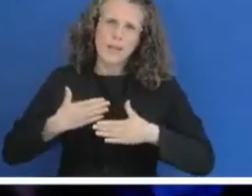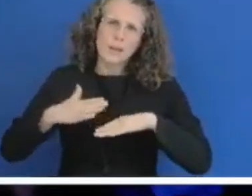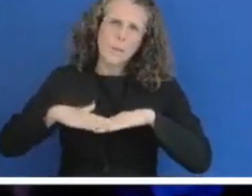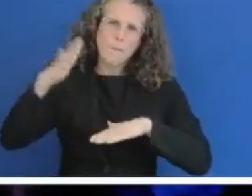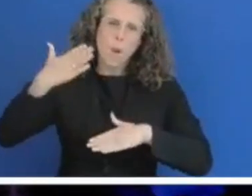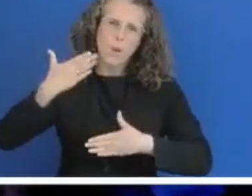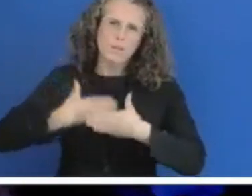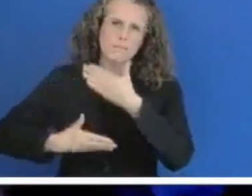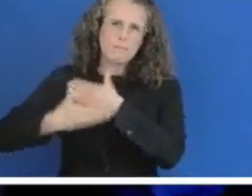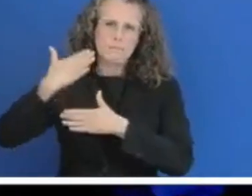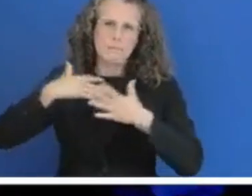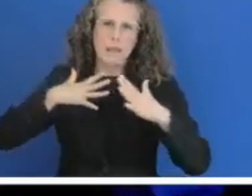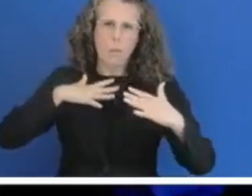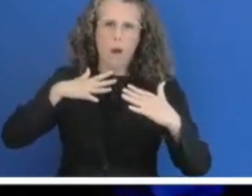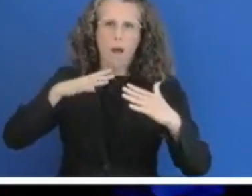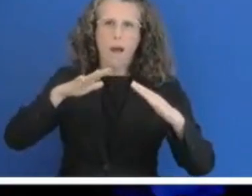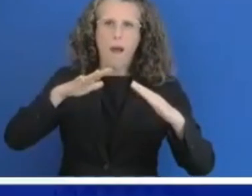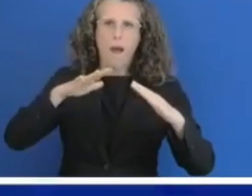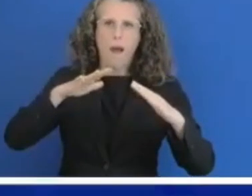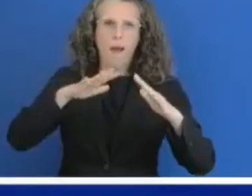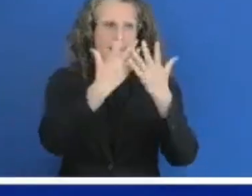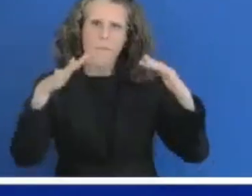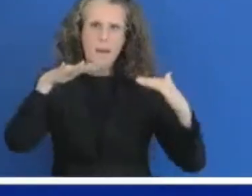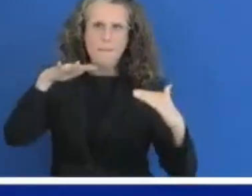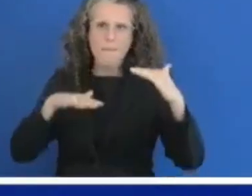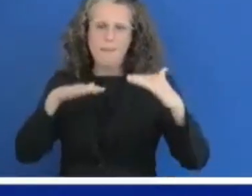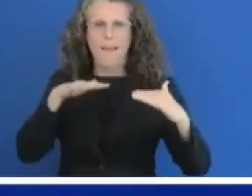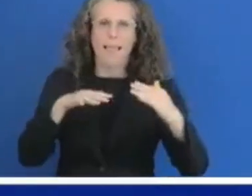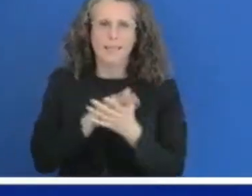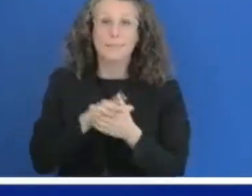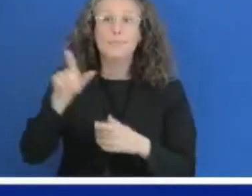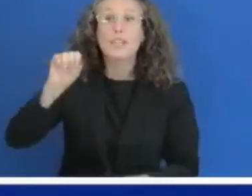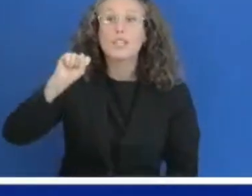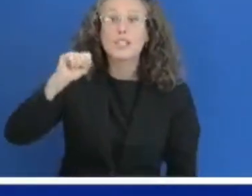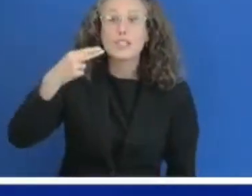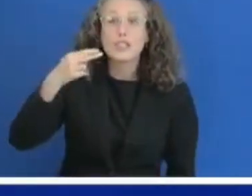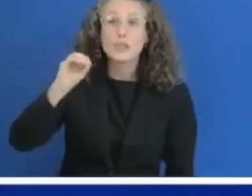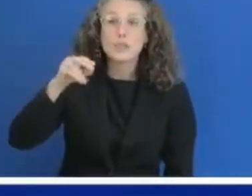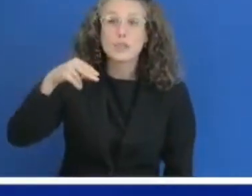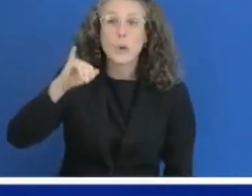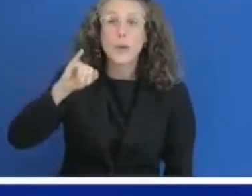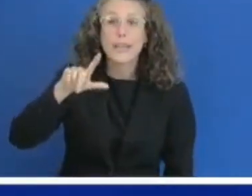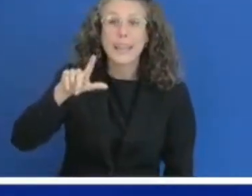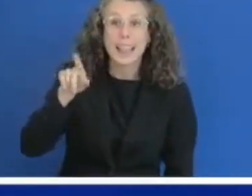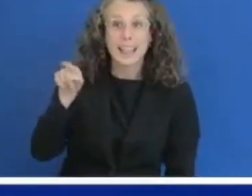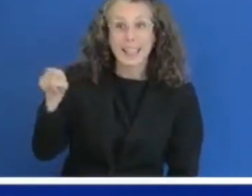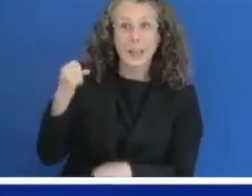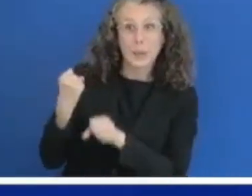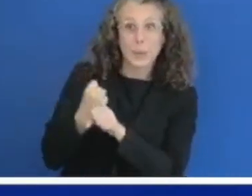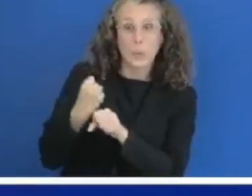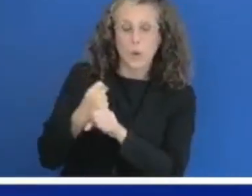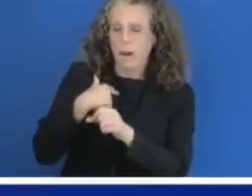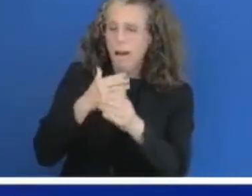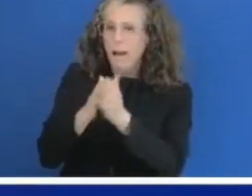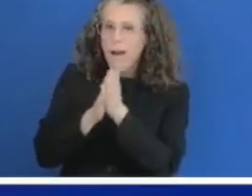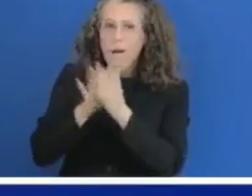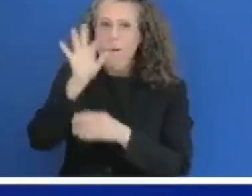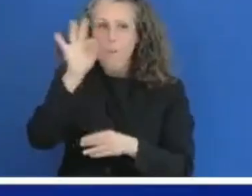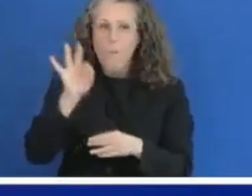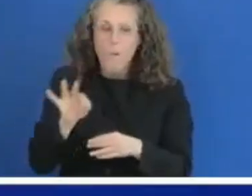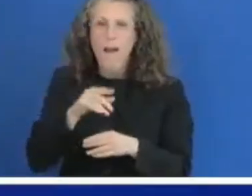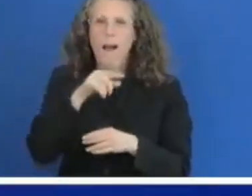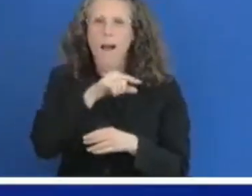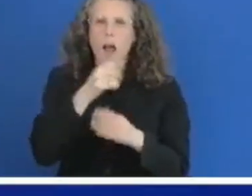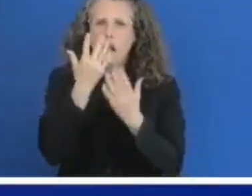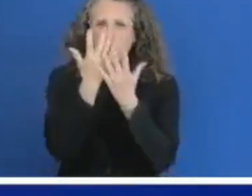And I came across Shanil's work because I was looking into sacred groves in India, and